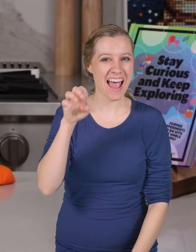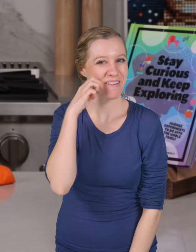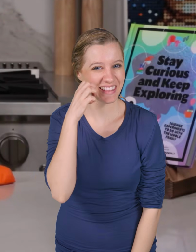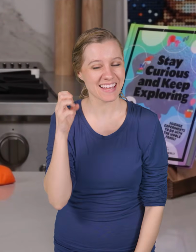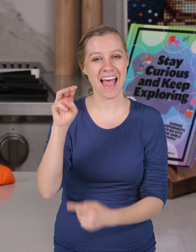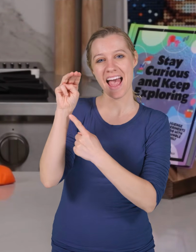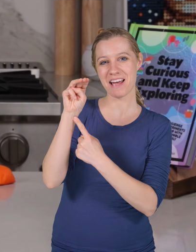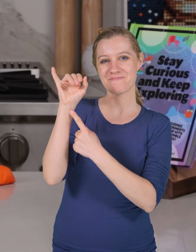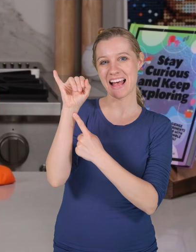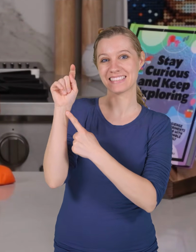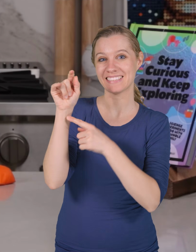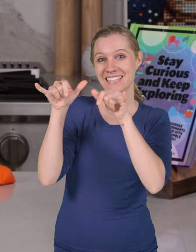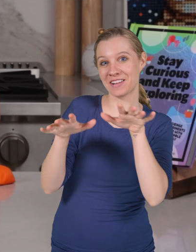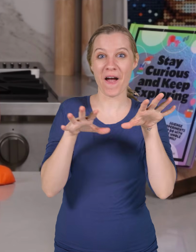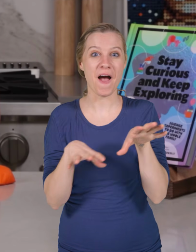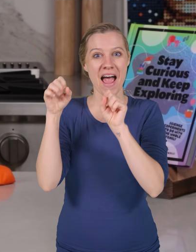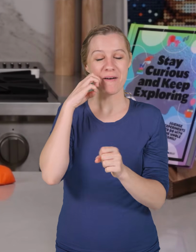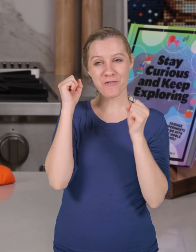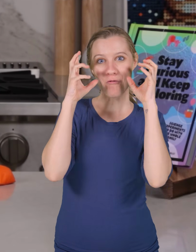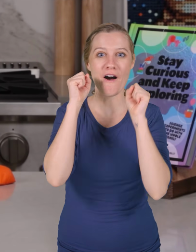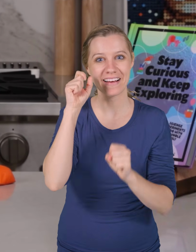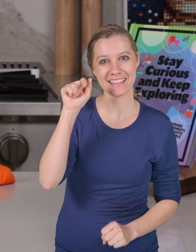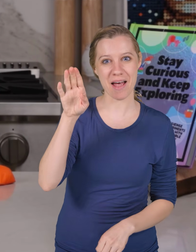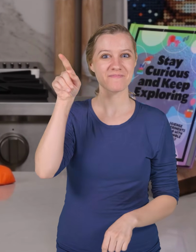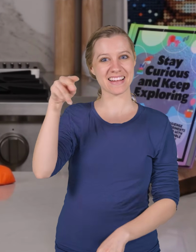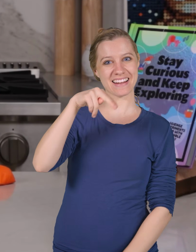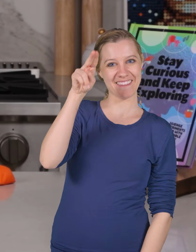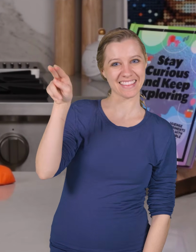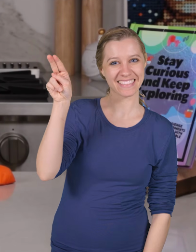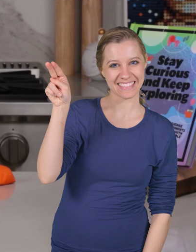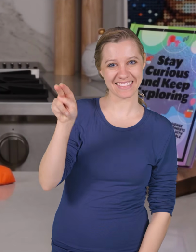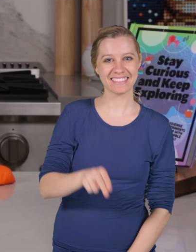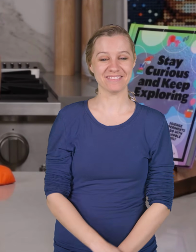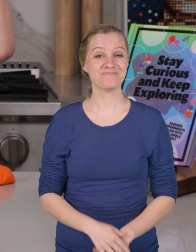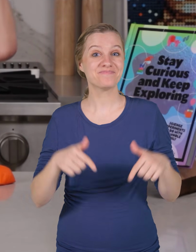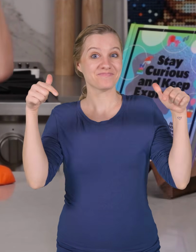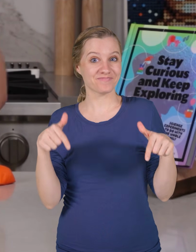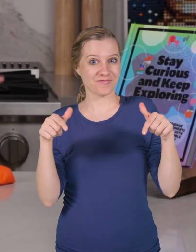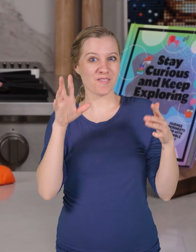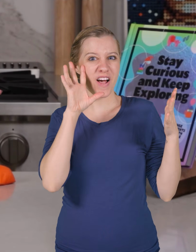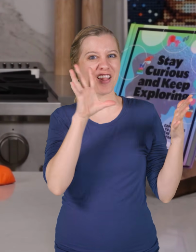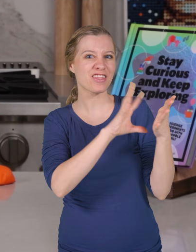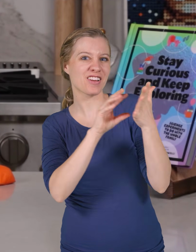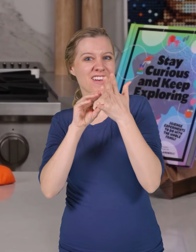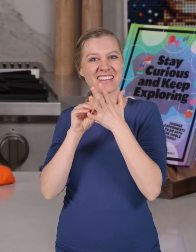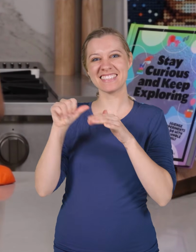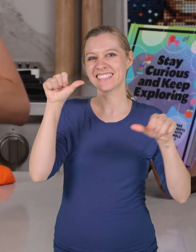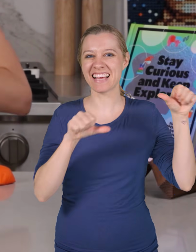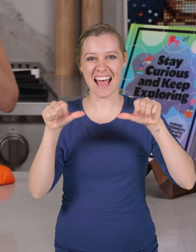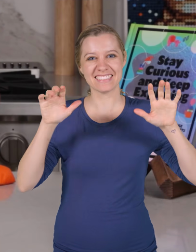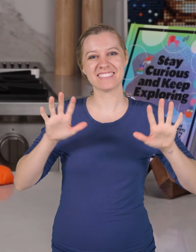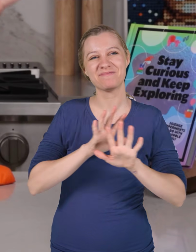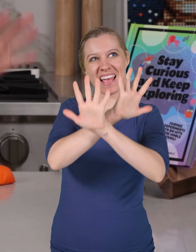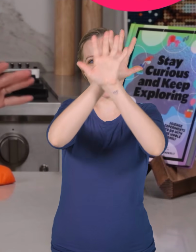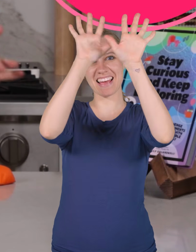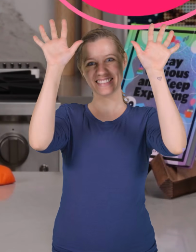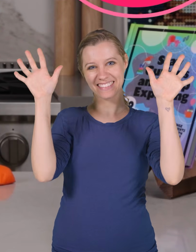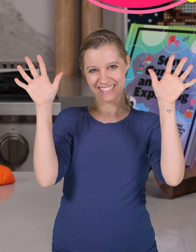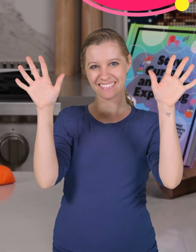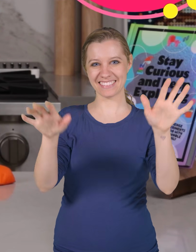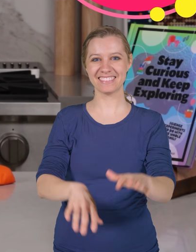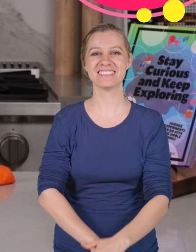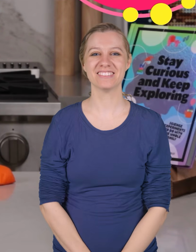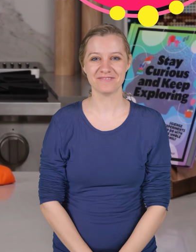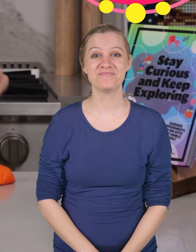Hi everyone, I'm Emily Calandrelli, MIT engineer and host of Emily's Wonder Lab on Netflix, and on my channel we learn about all things